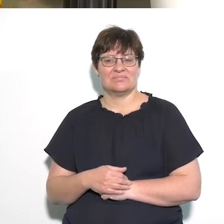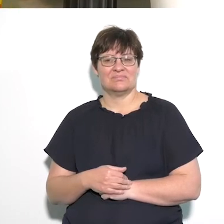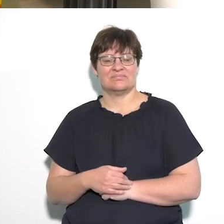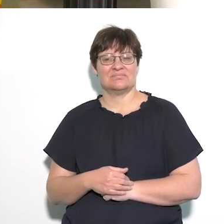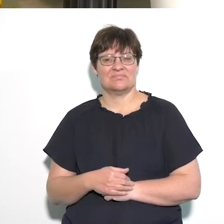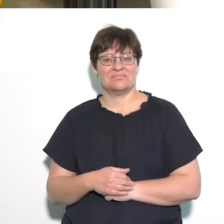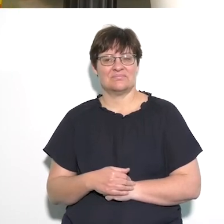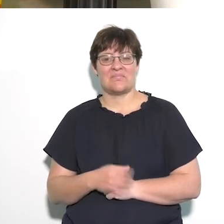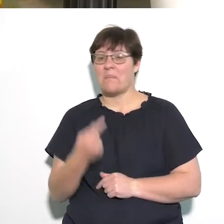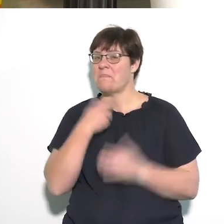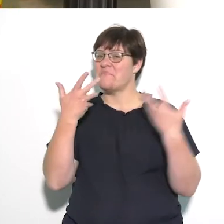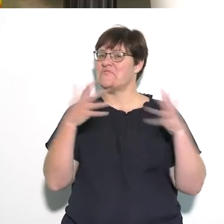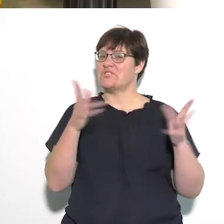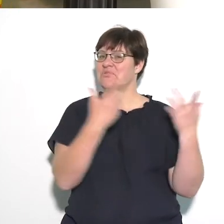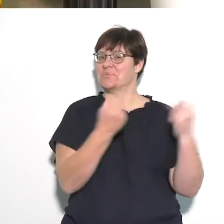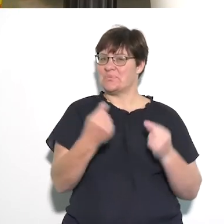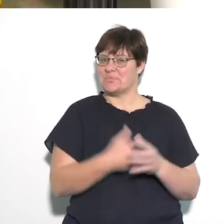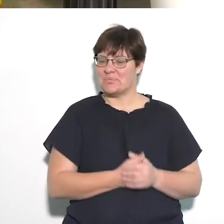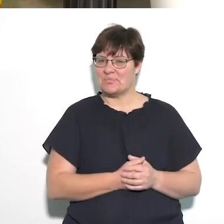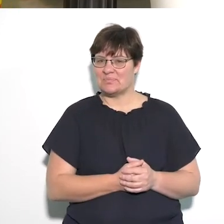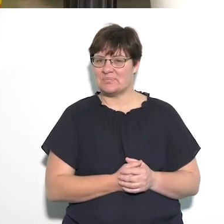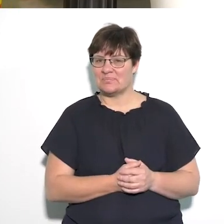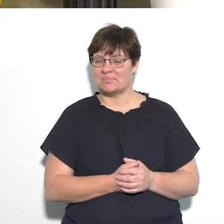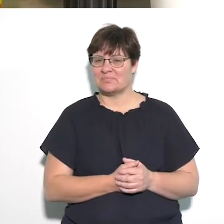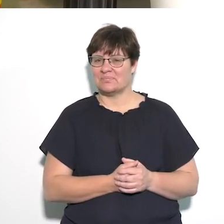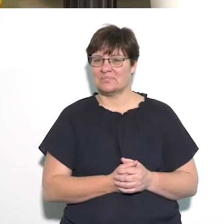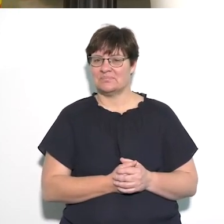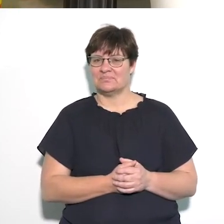There you go. That's my finished one.